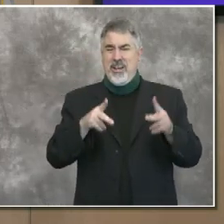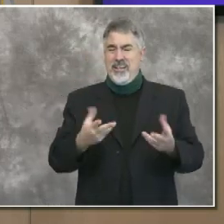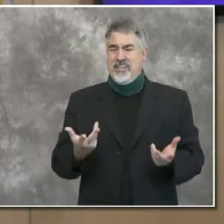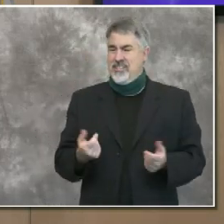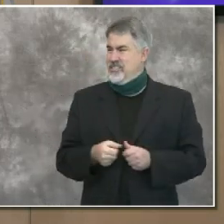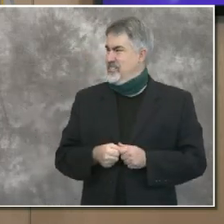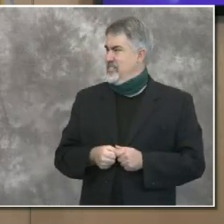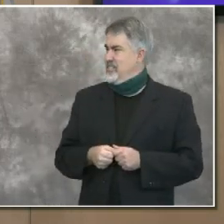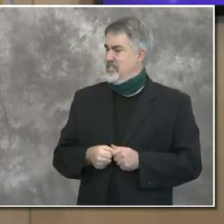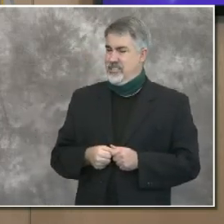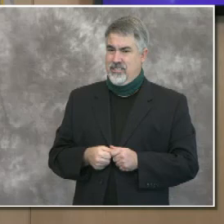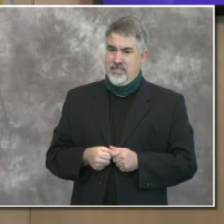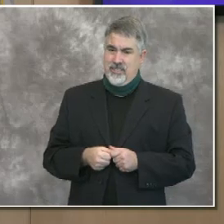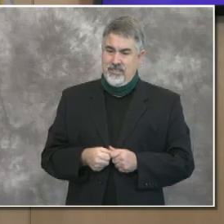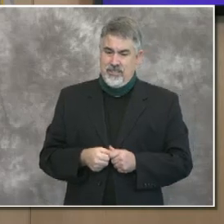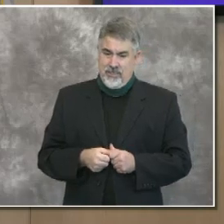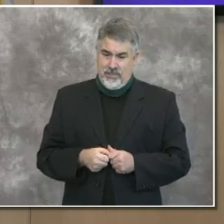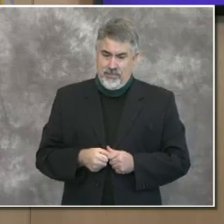time.